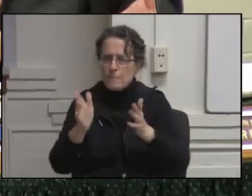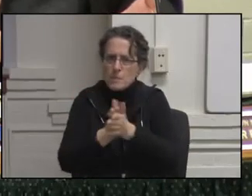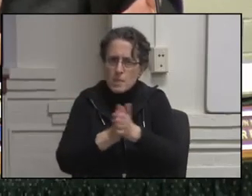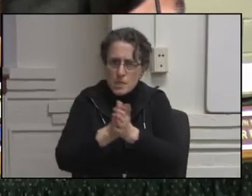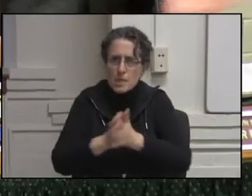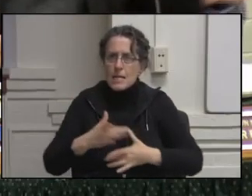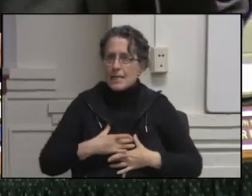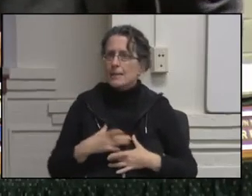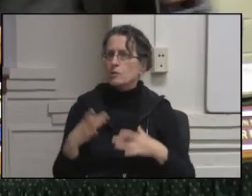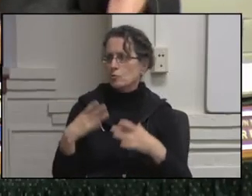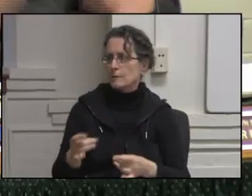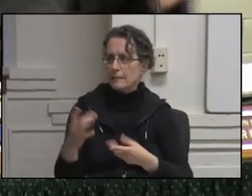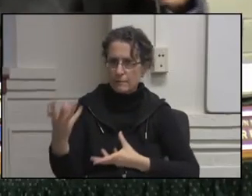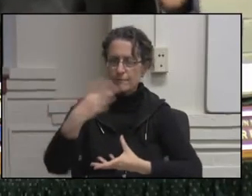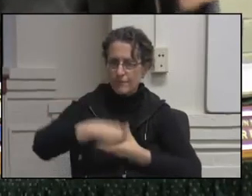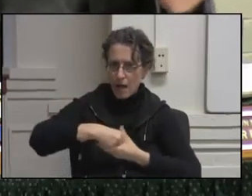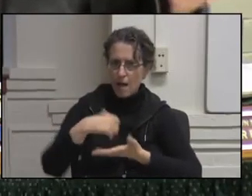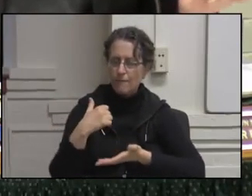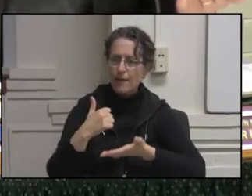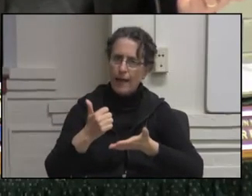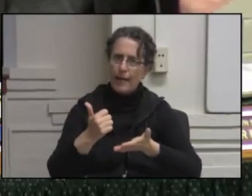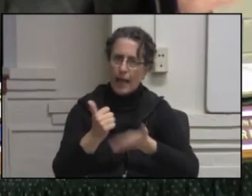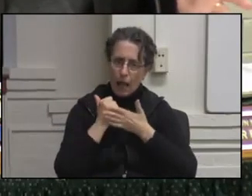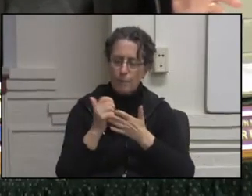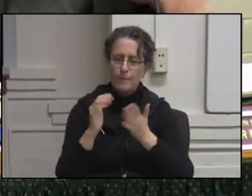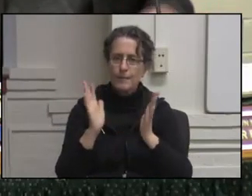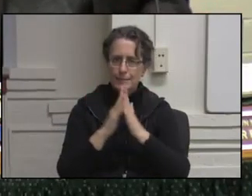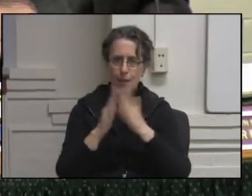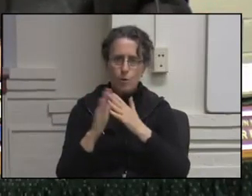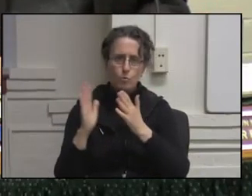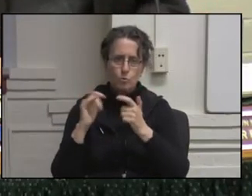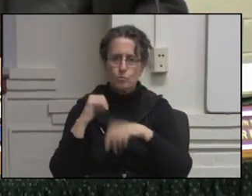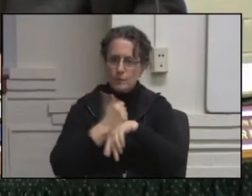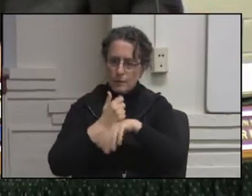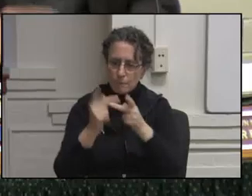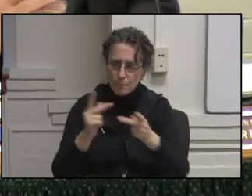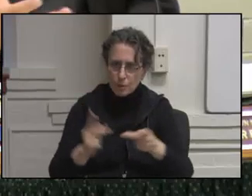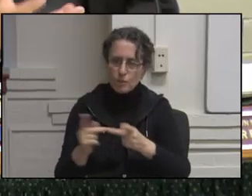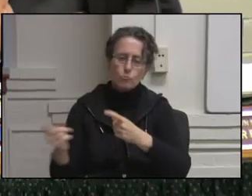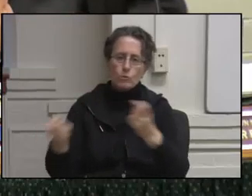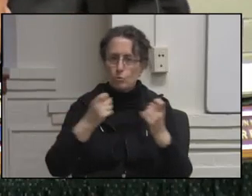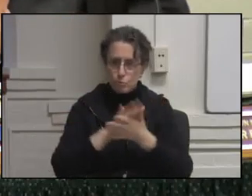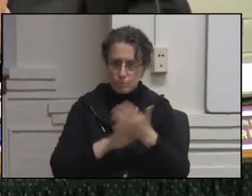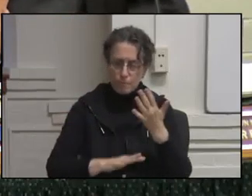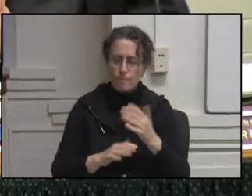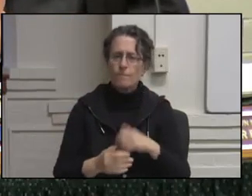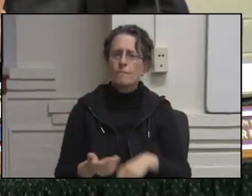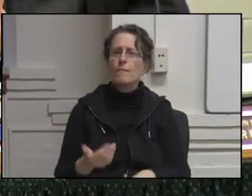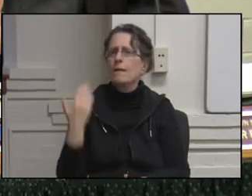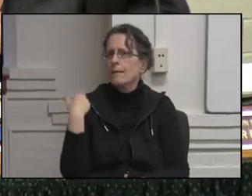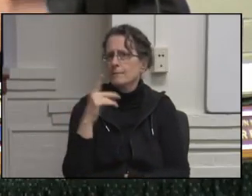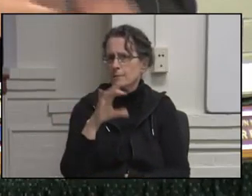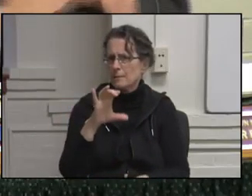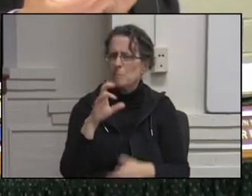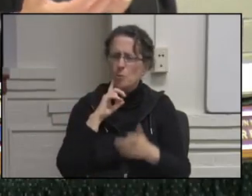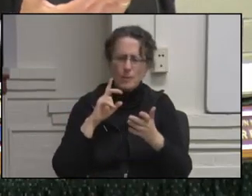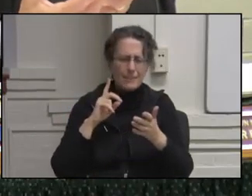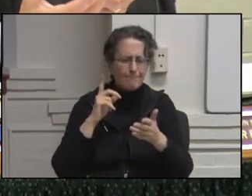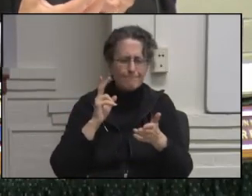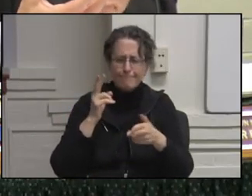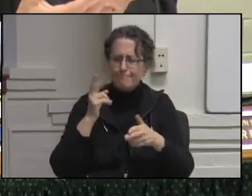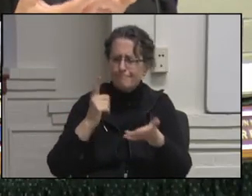that yet, because we had some discussion last December about that. I didn't think that there was